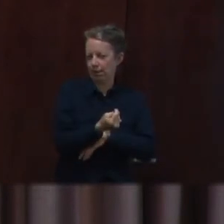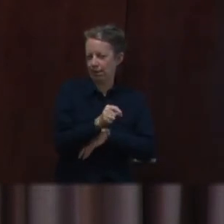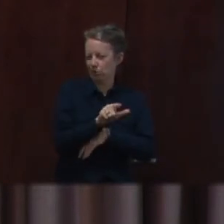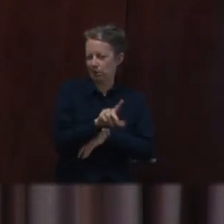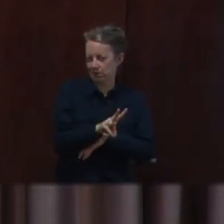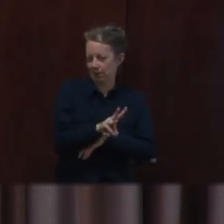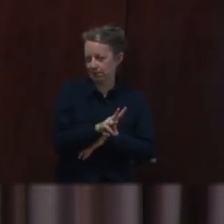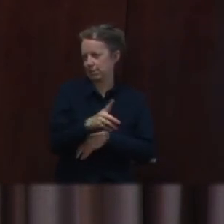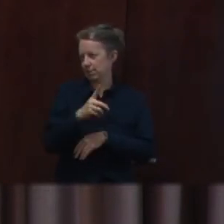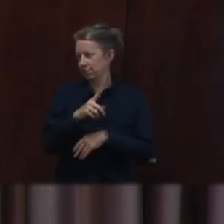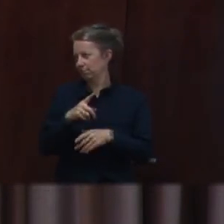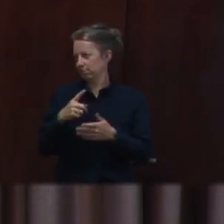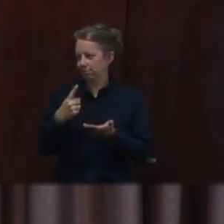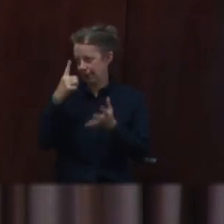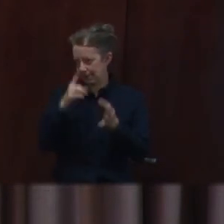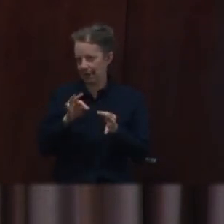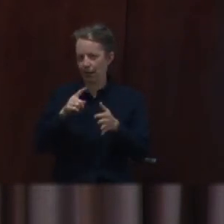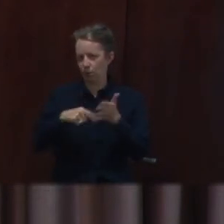desire to.